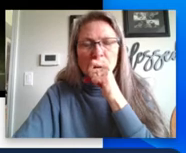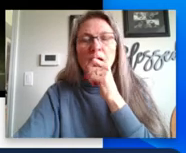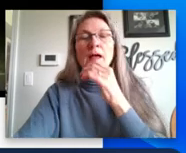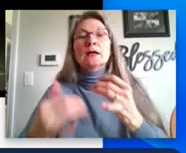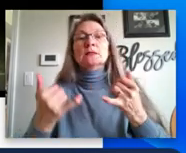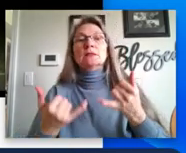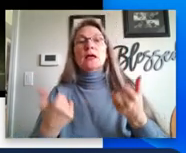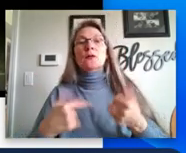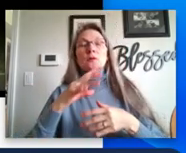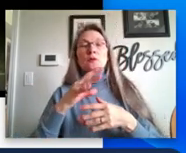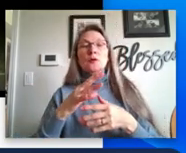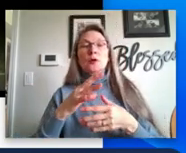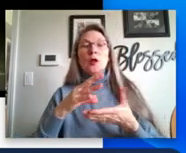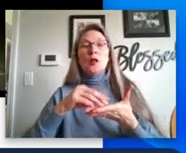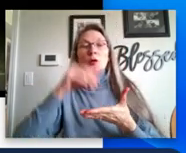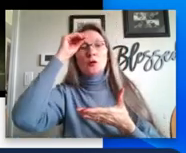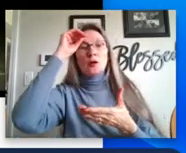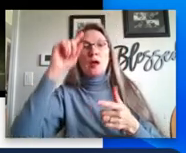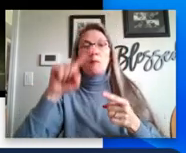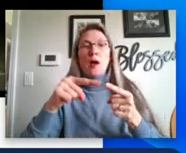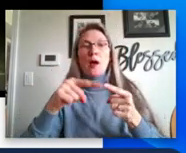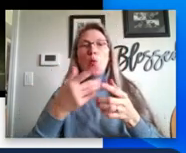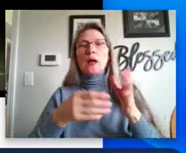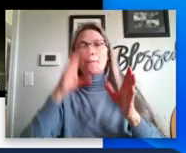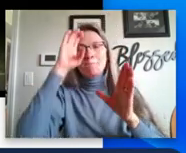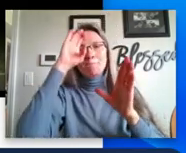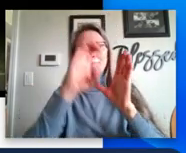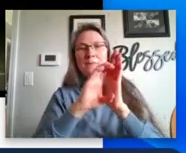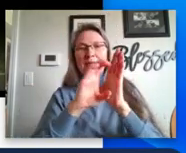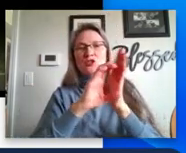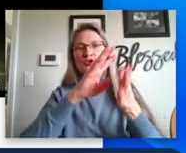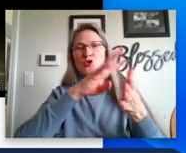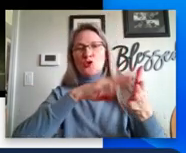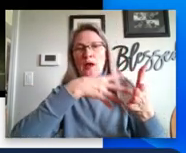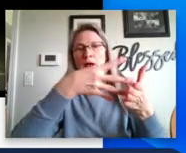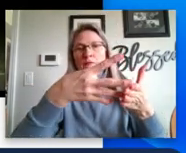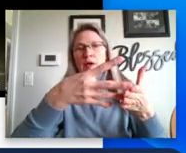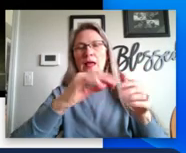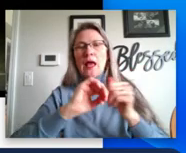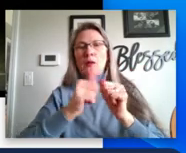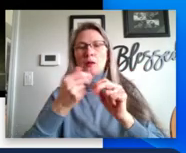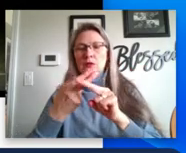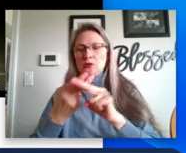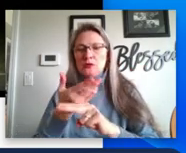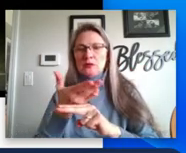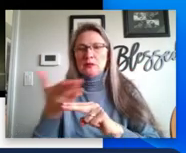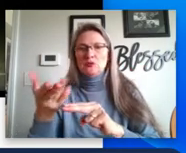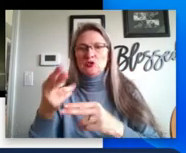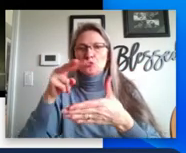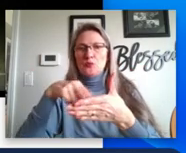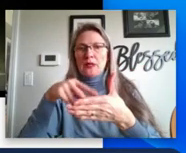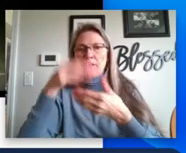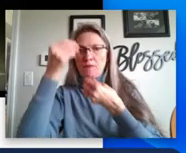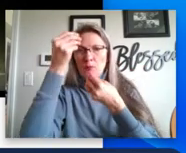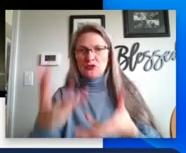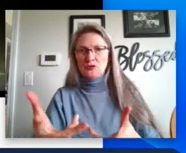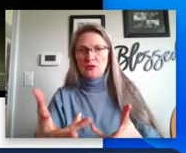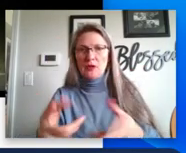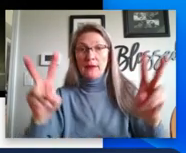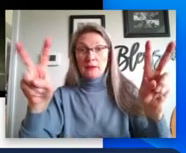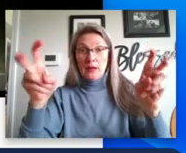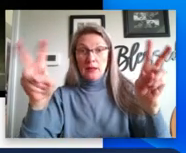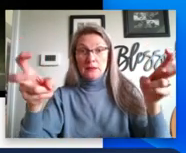Today we're going to talk about what a picture graph is and how I can use them to read data. So the title of my graph right here